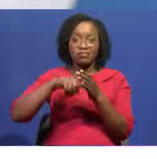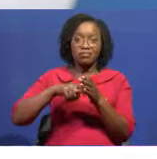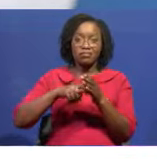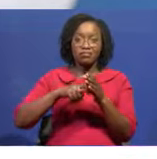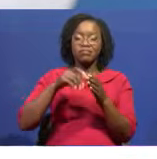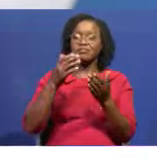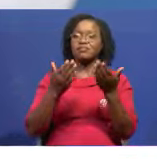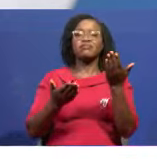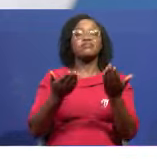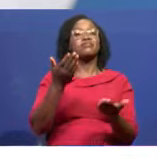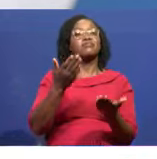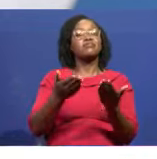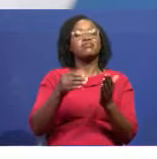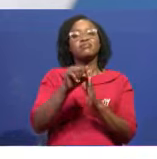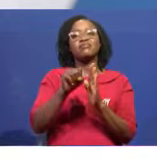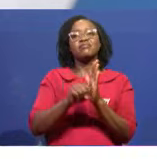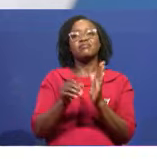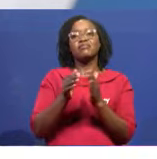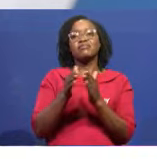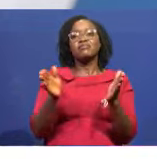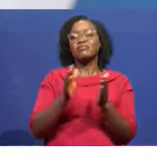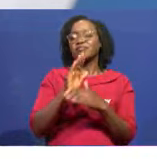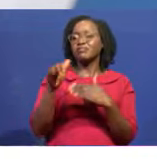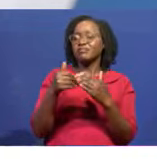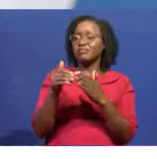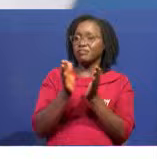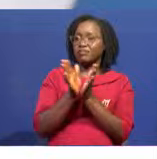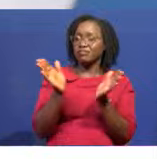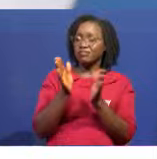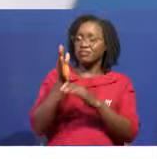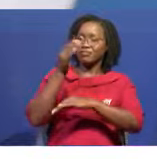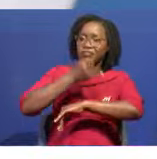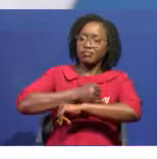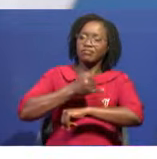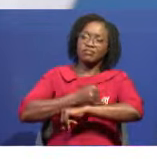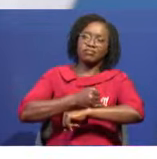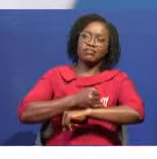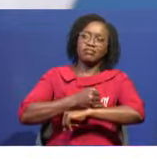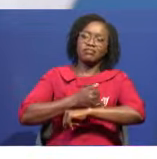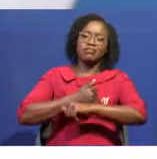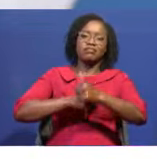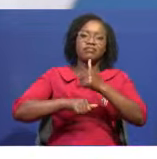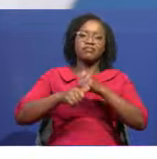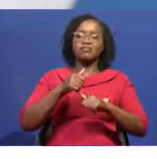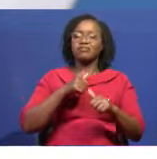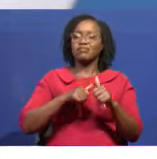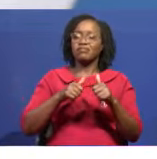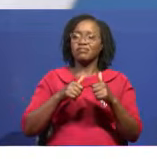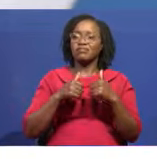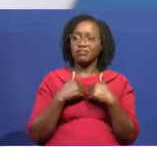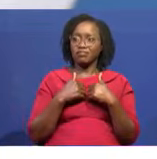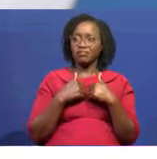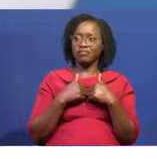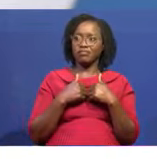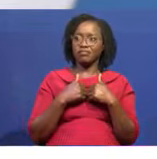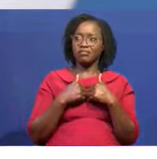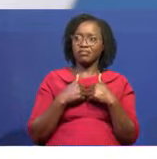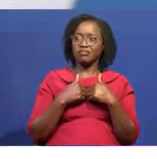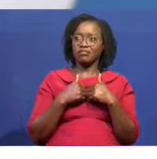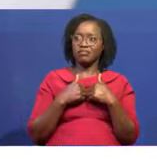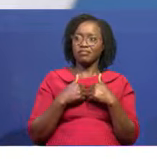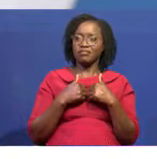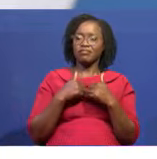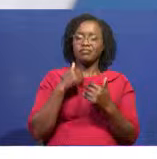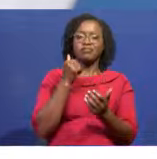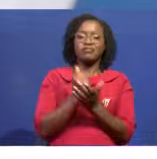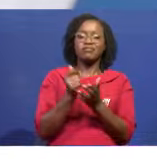will assess the state of openness of all public institutions. This is an activity we are going to carry out with the Ombudsman's